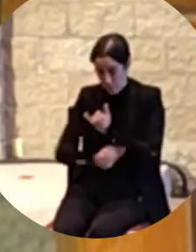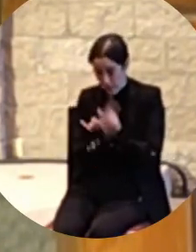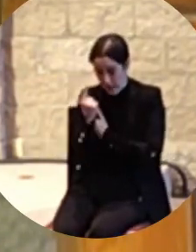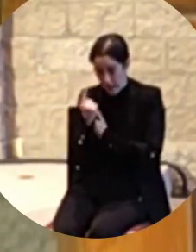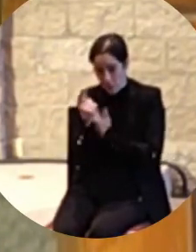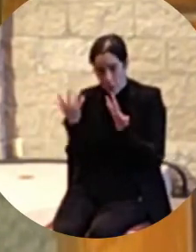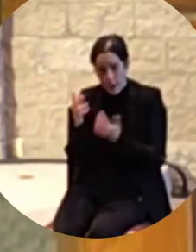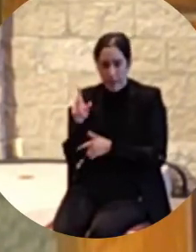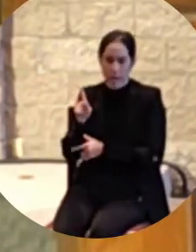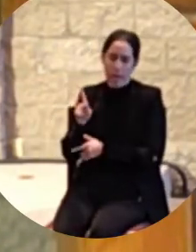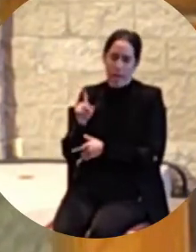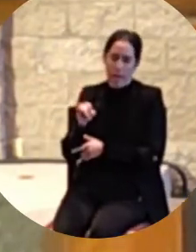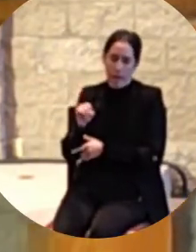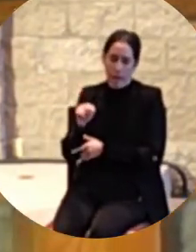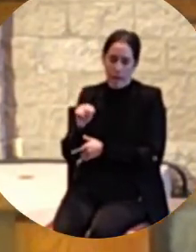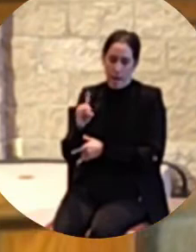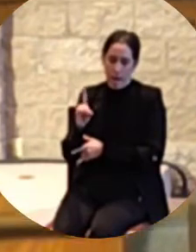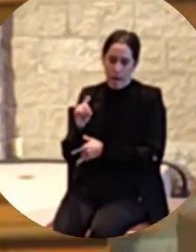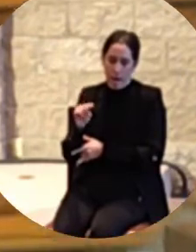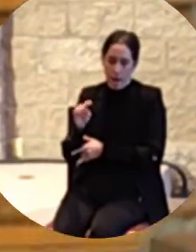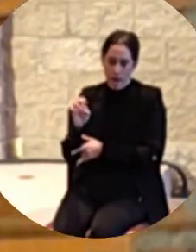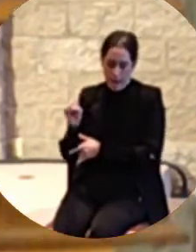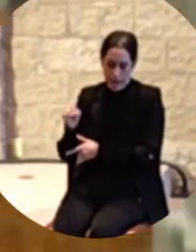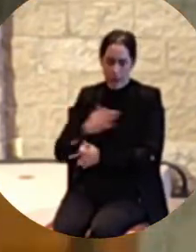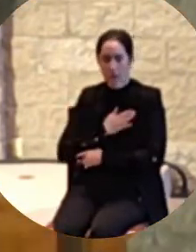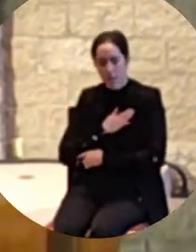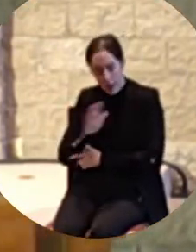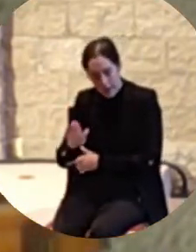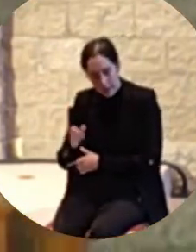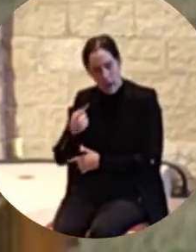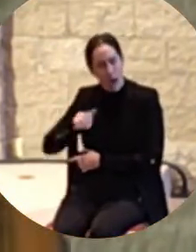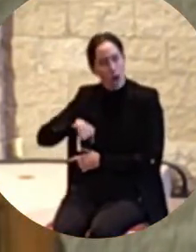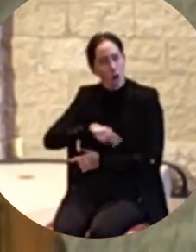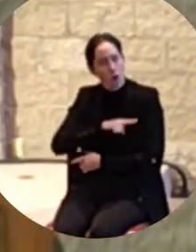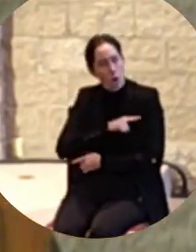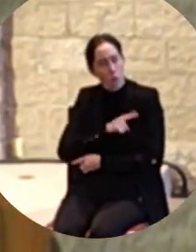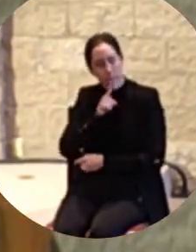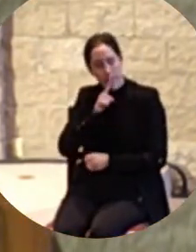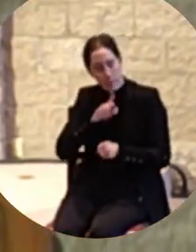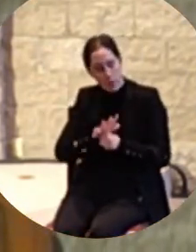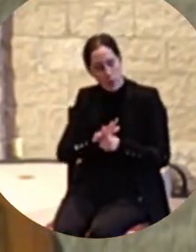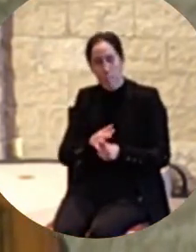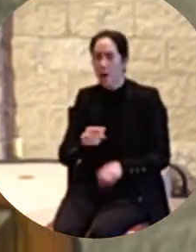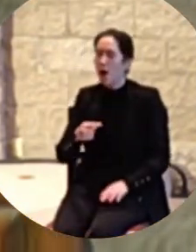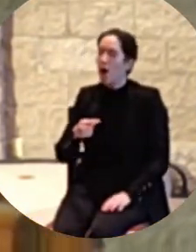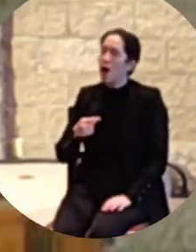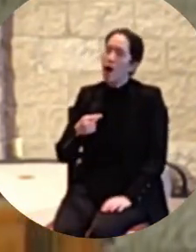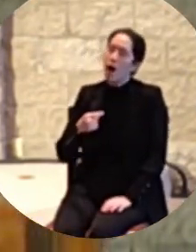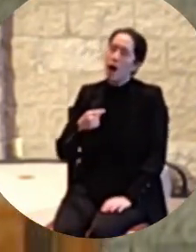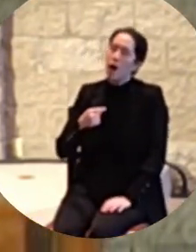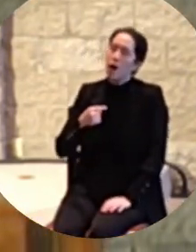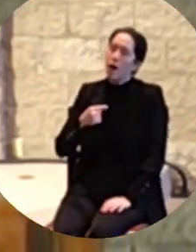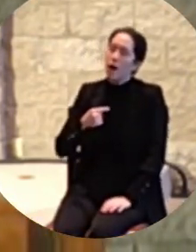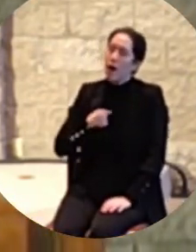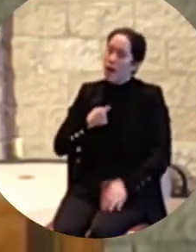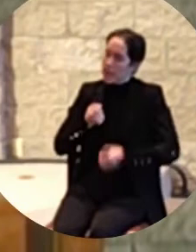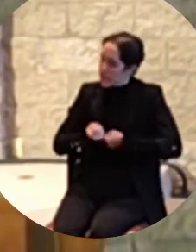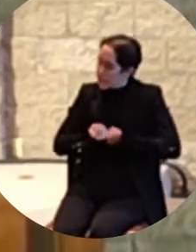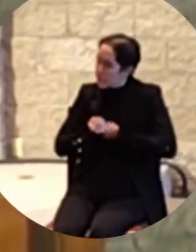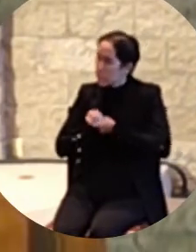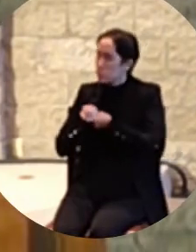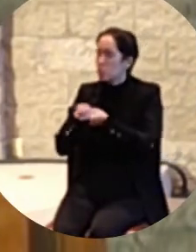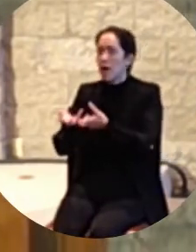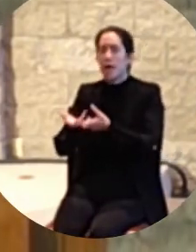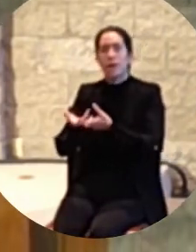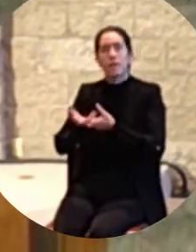is kindness. And we affirm, I flow with divine love as I